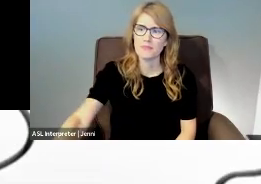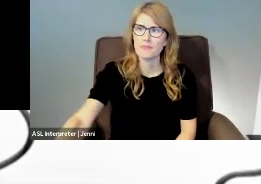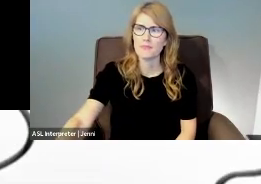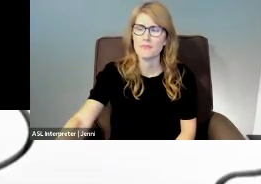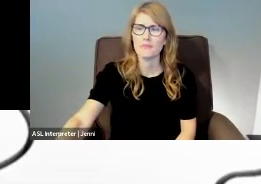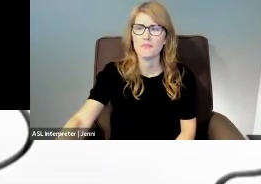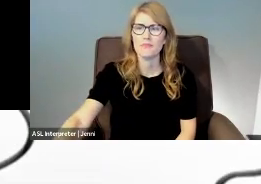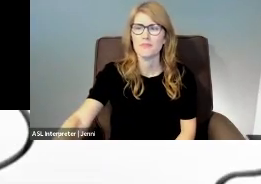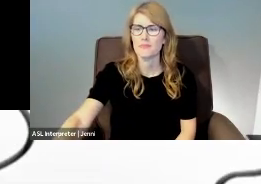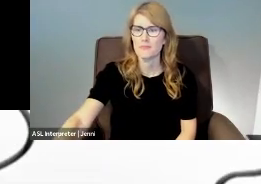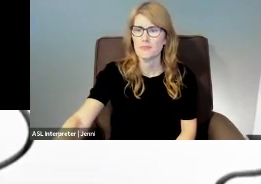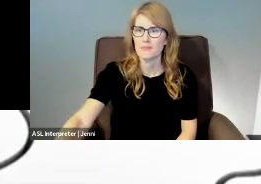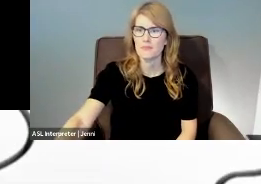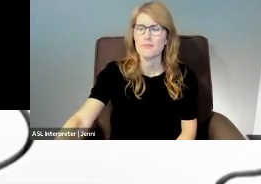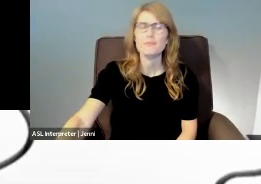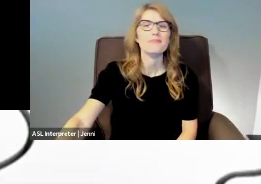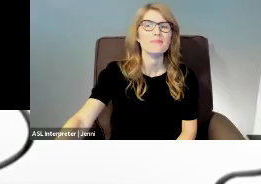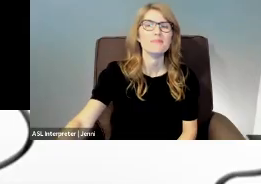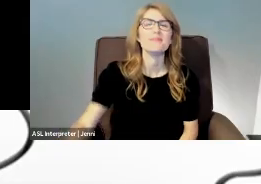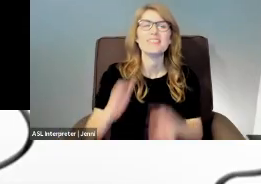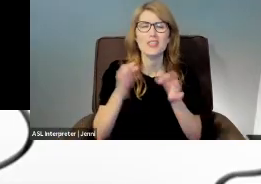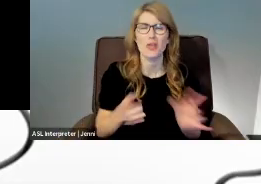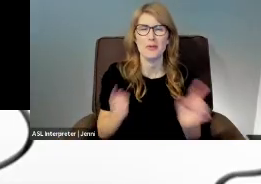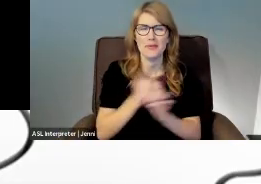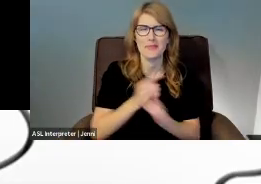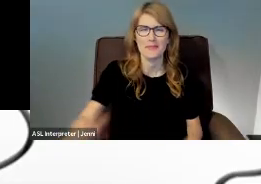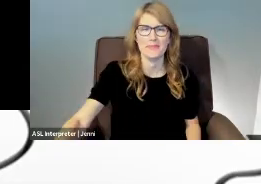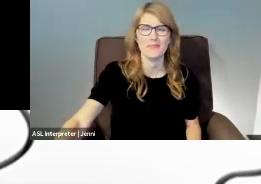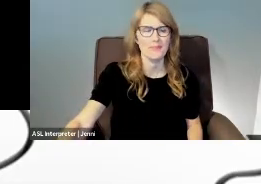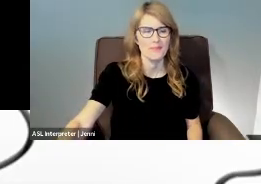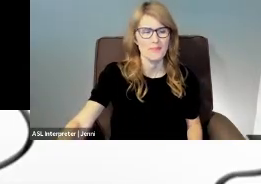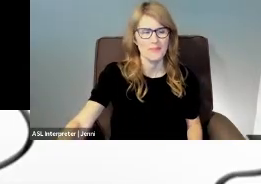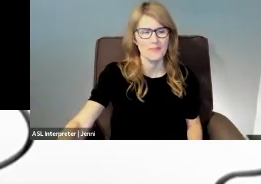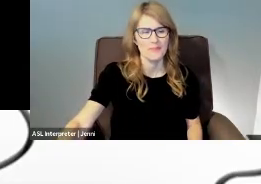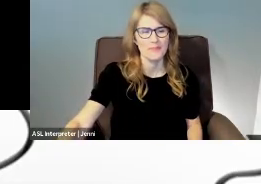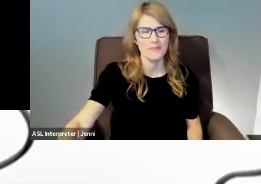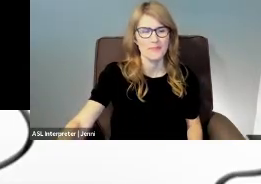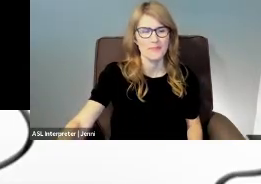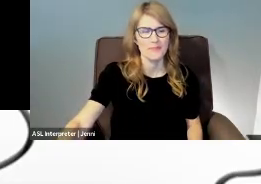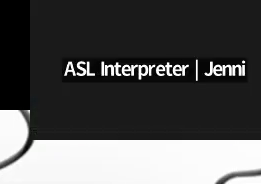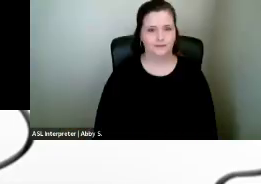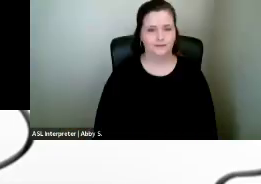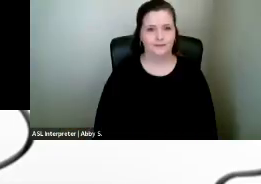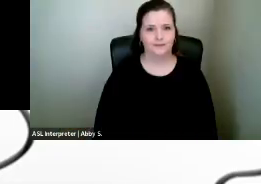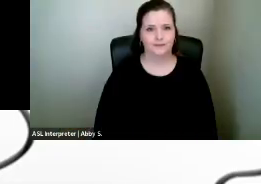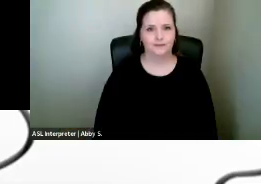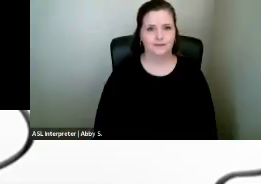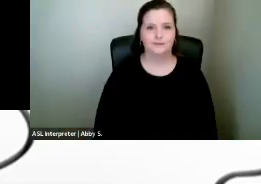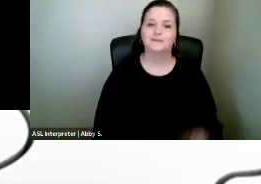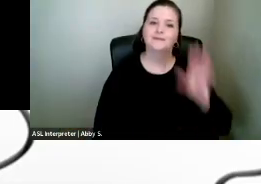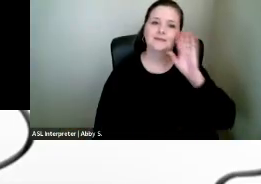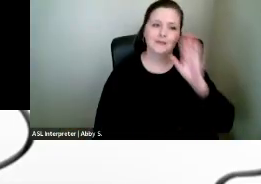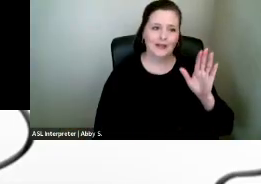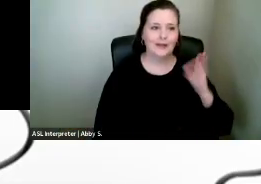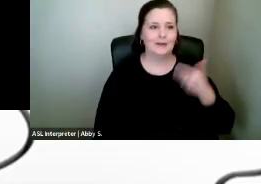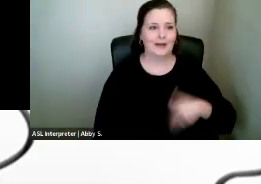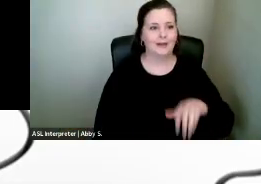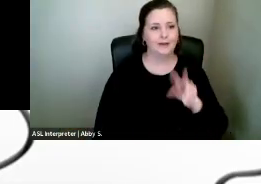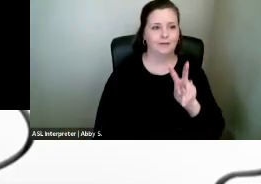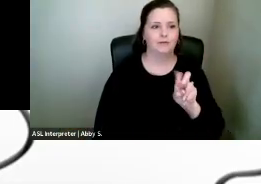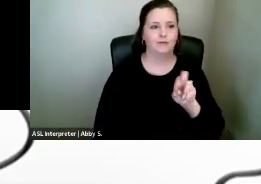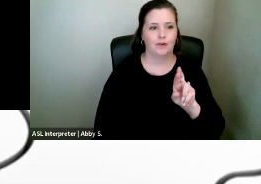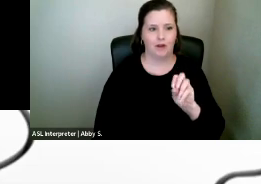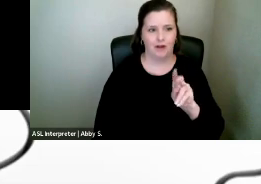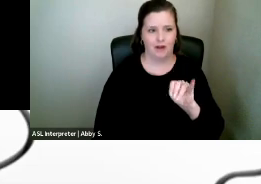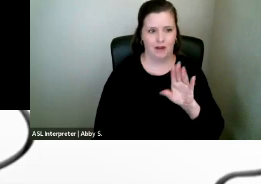All right, good afternoon, everyone. My name is Veronica Cortez. I am a middle-aged Latina. I am